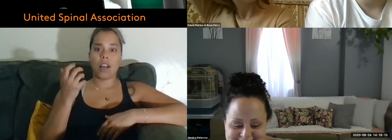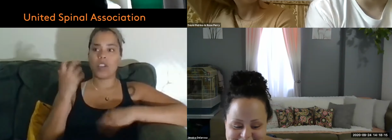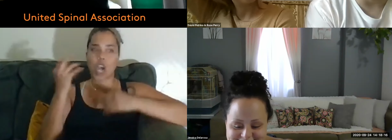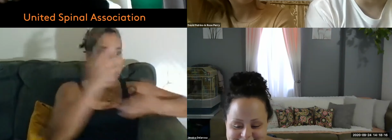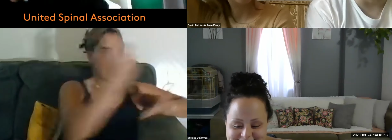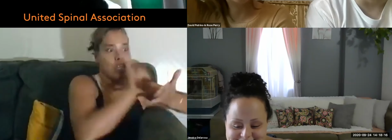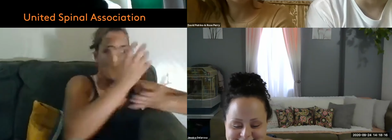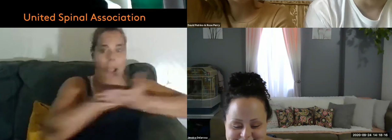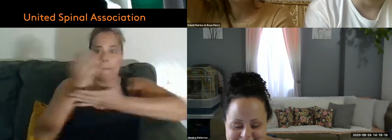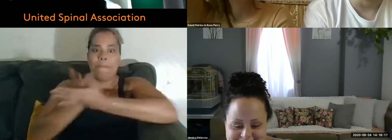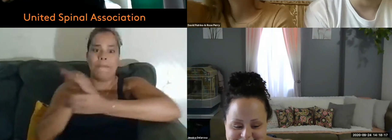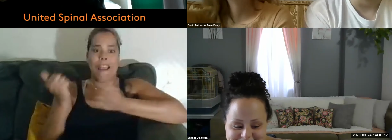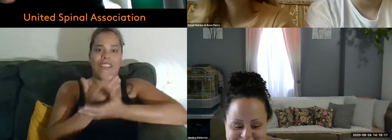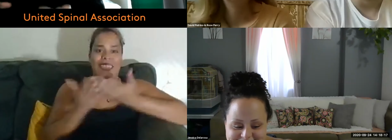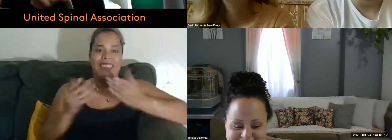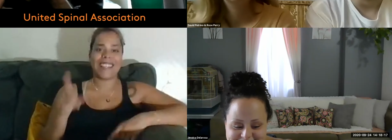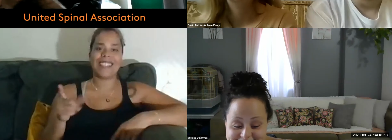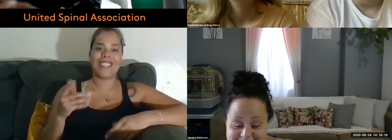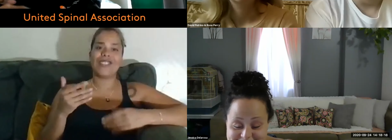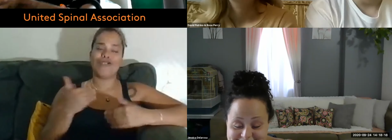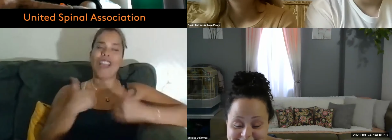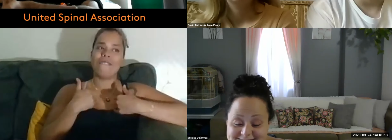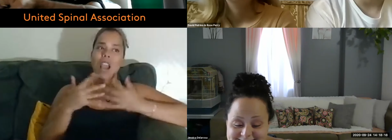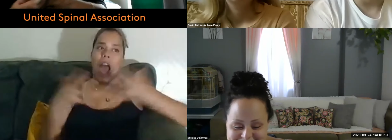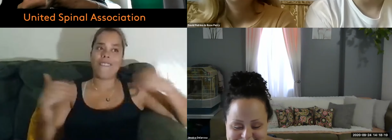around. She has a lot of animals.